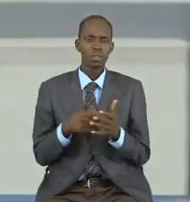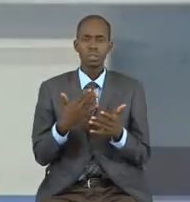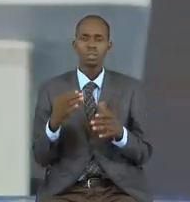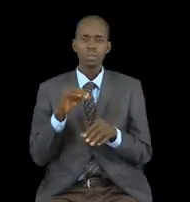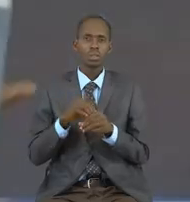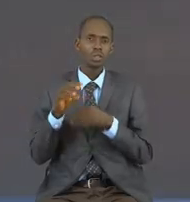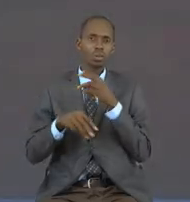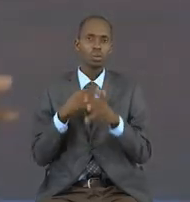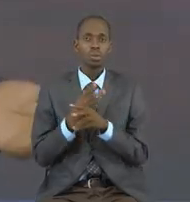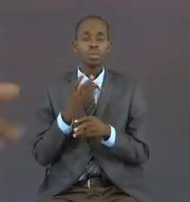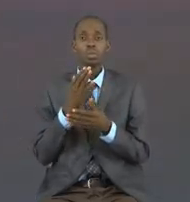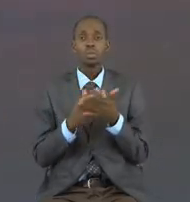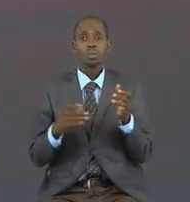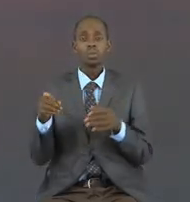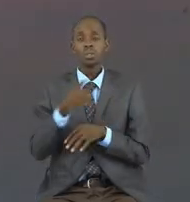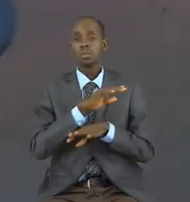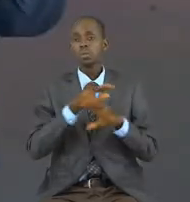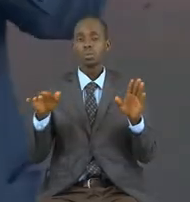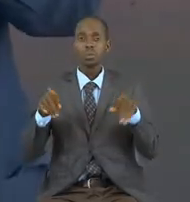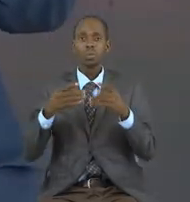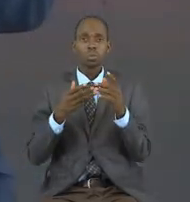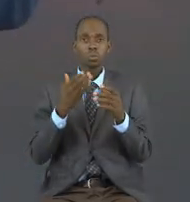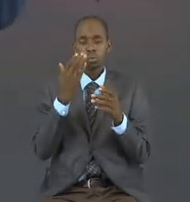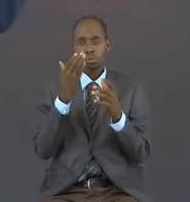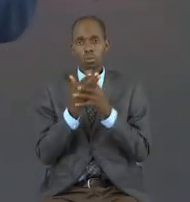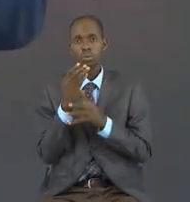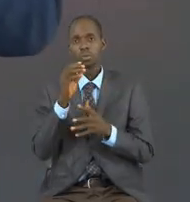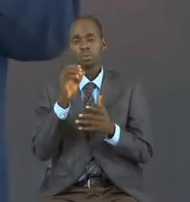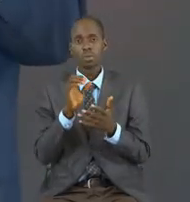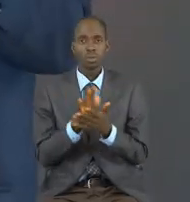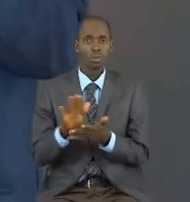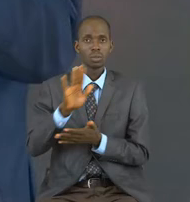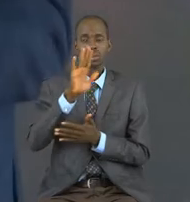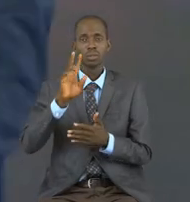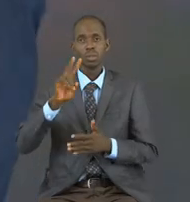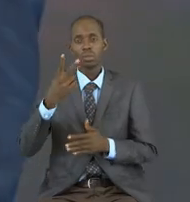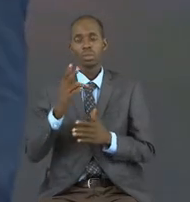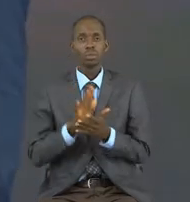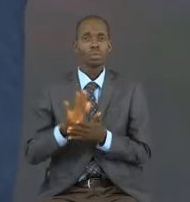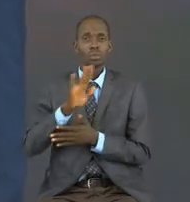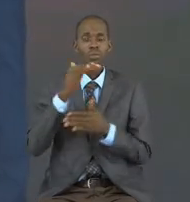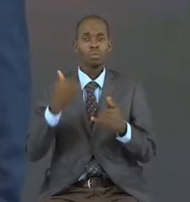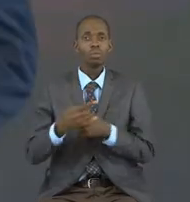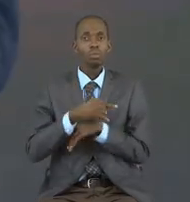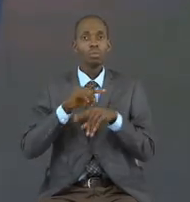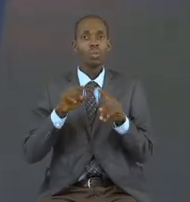through what we call secondary school today. But when the Holy Ghost came,